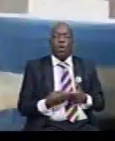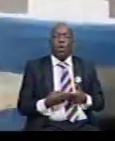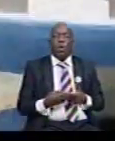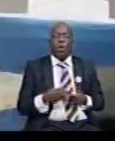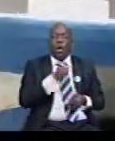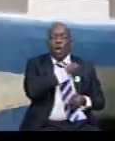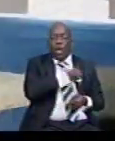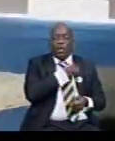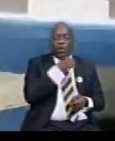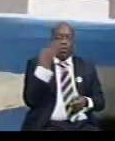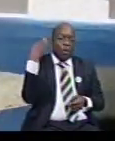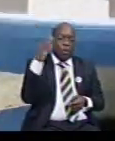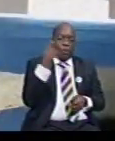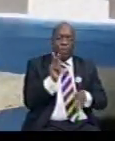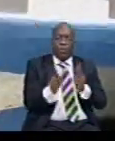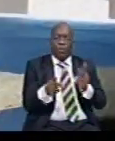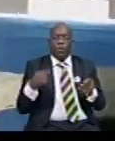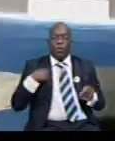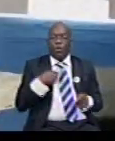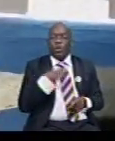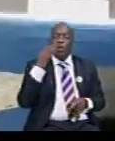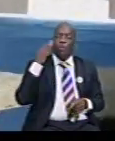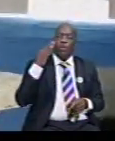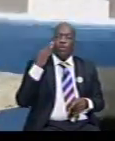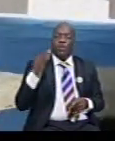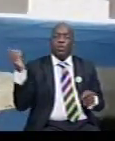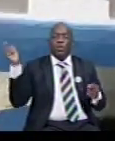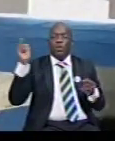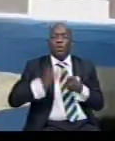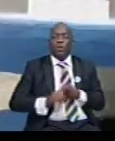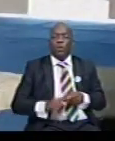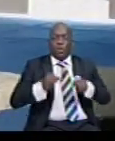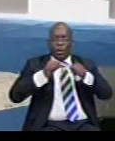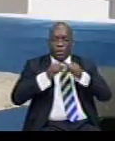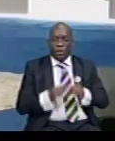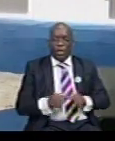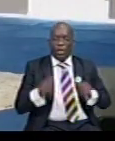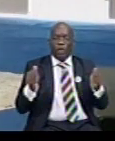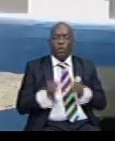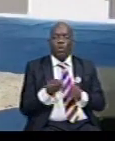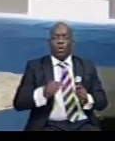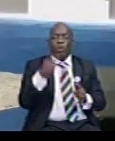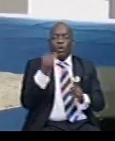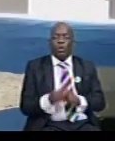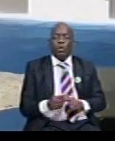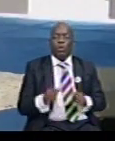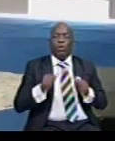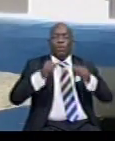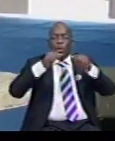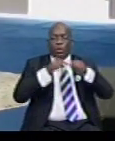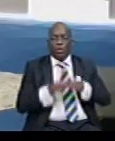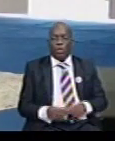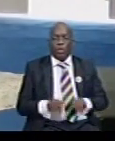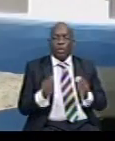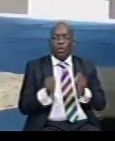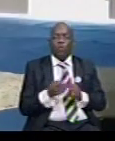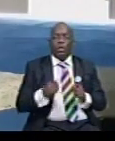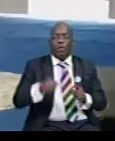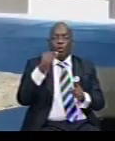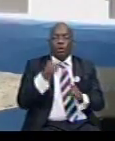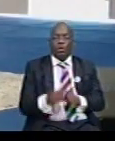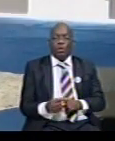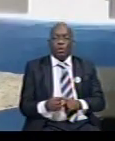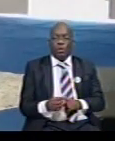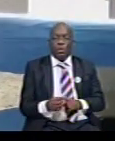the people we're ministering to, stay with the word. Stay with the word.